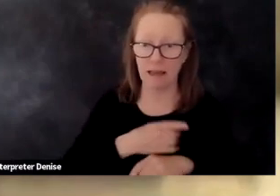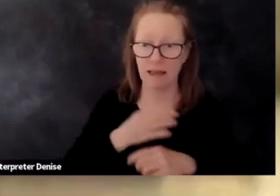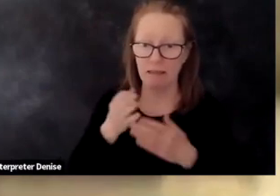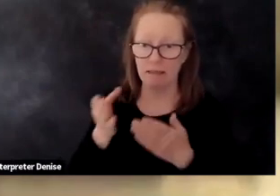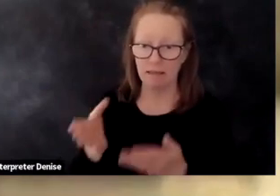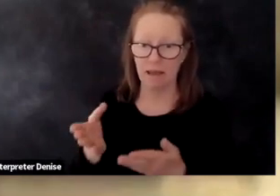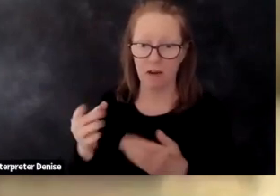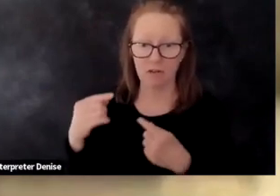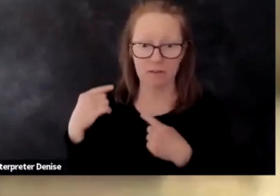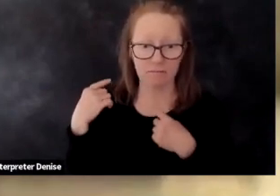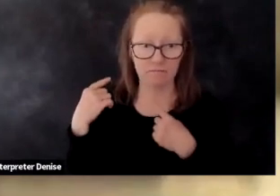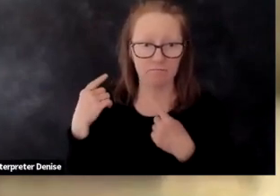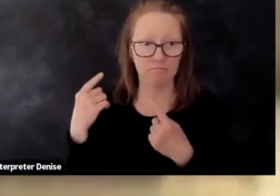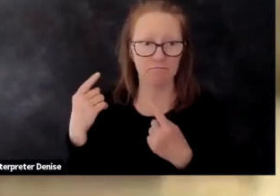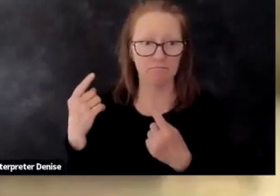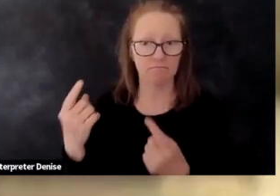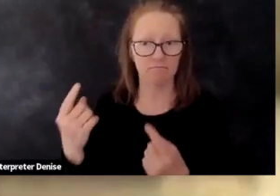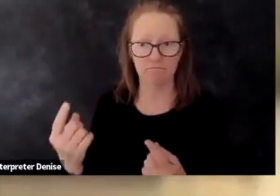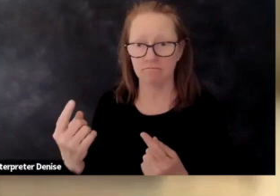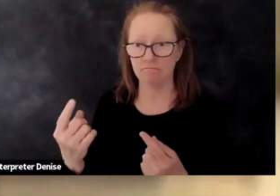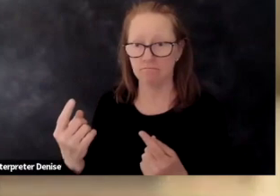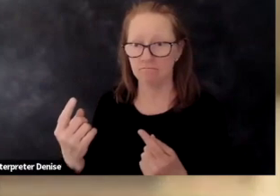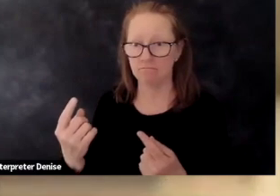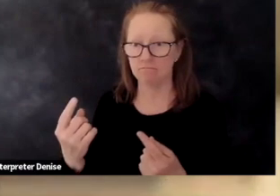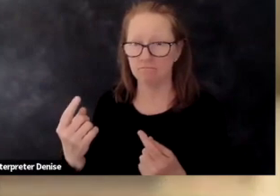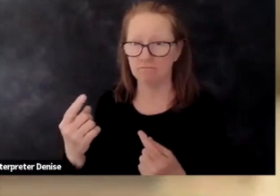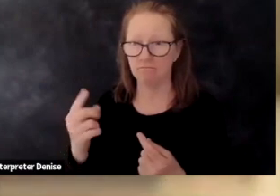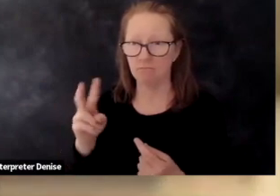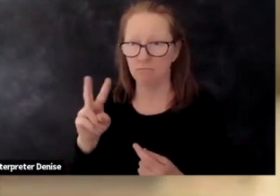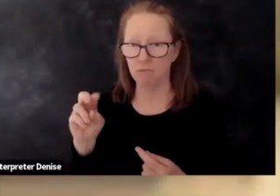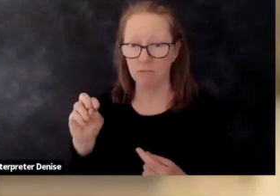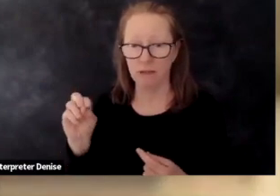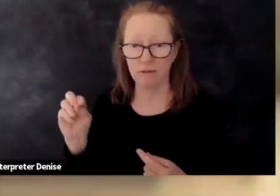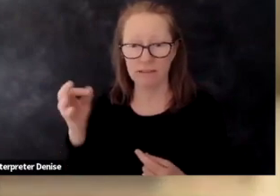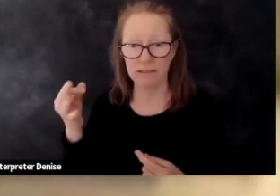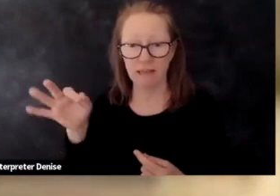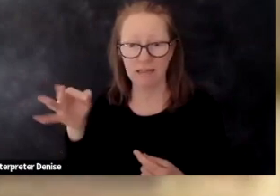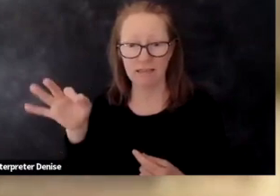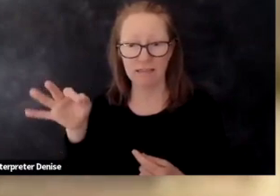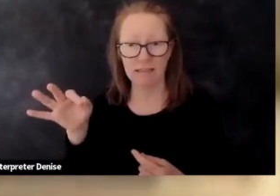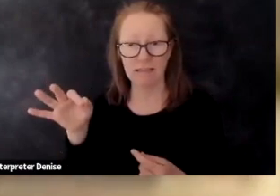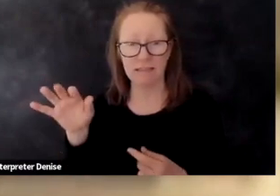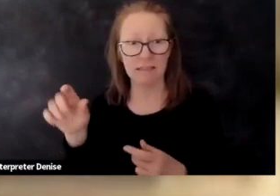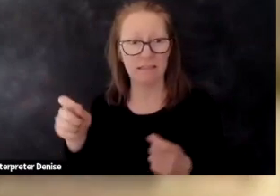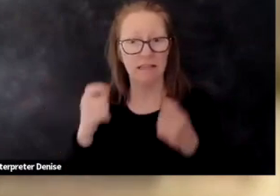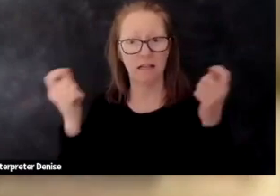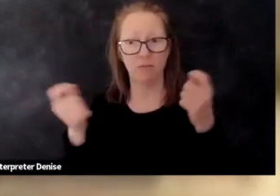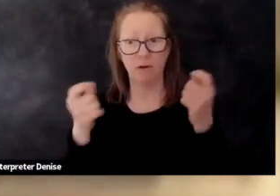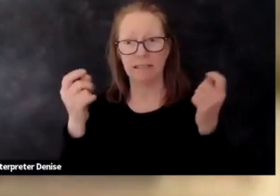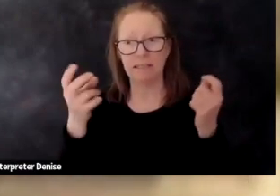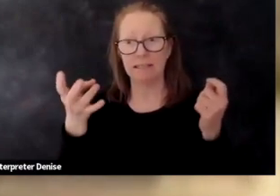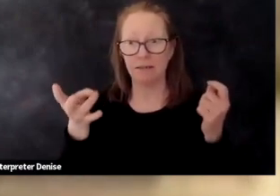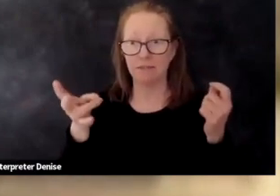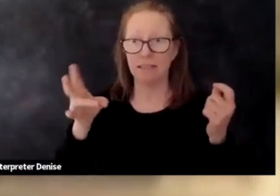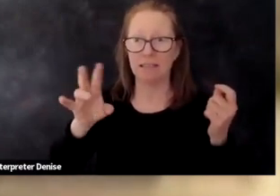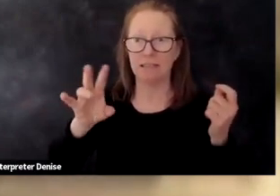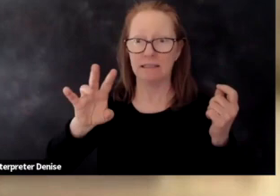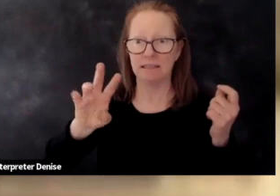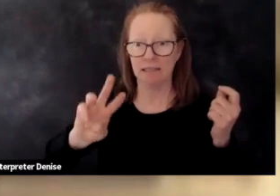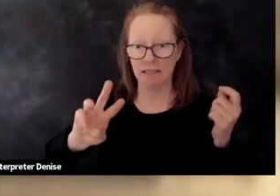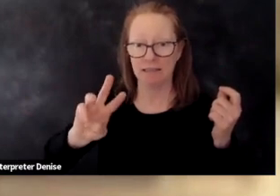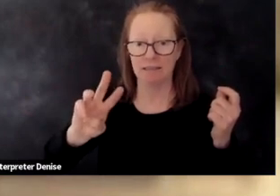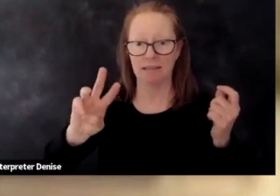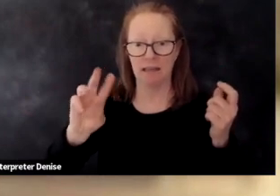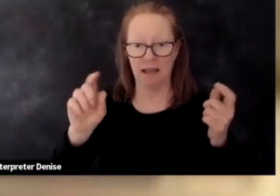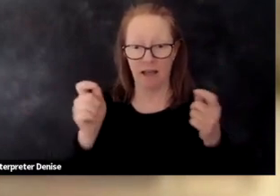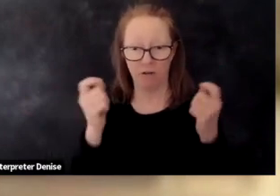CAS, which was an annual ritual since 2019 when we celebrated the 75th anniversary of the CAS. And so I want